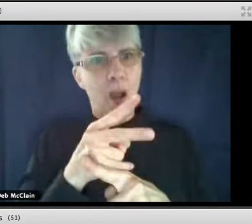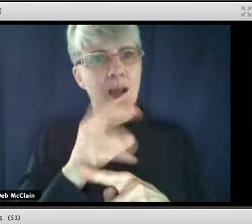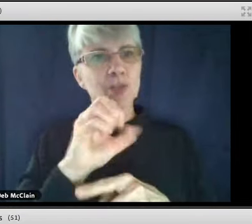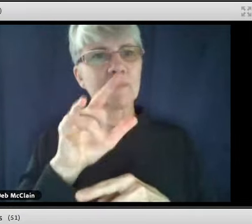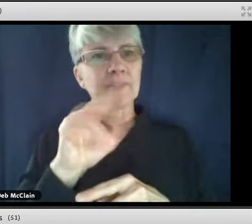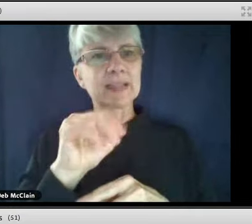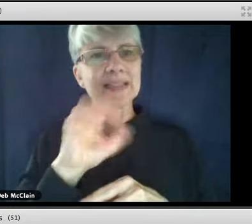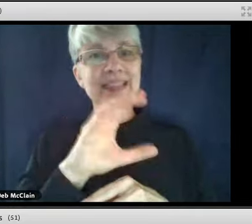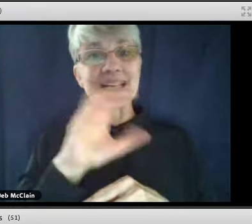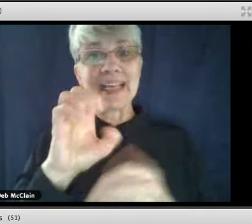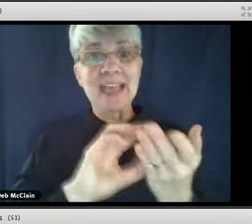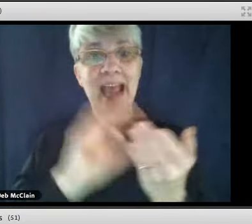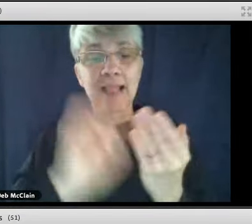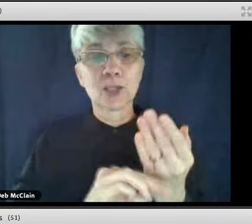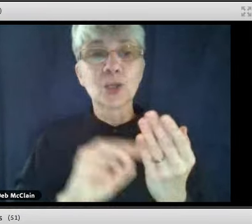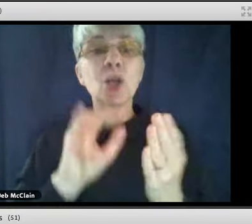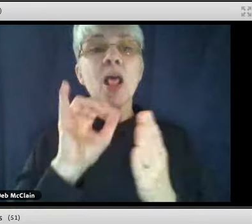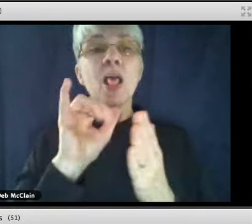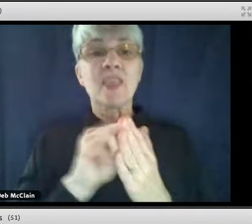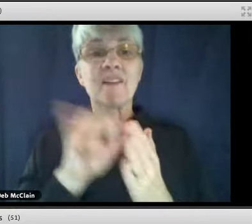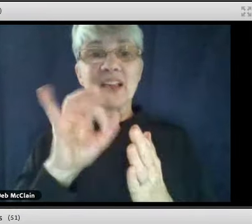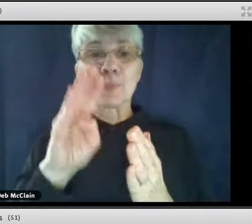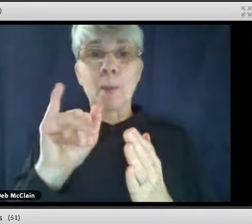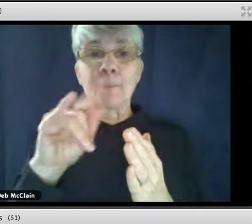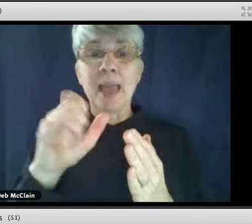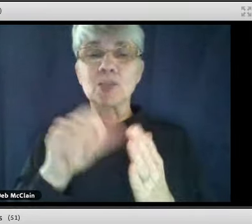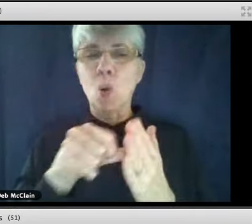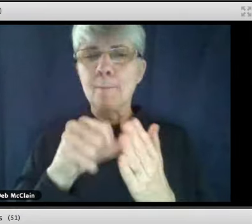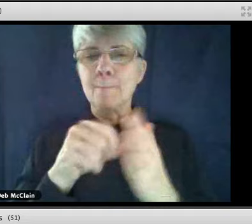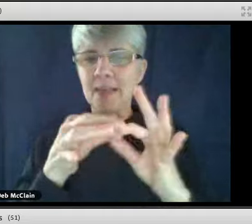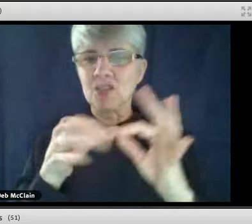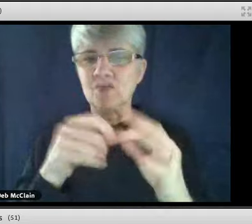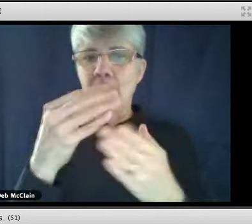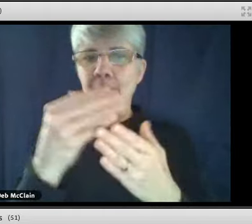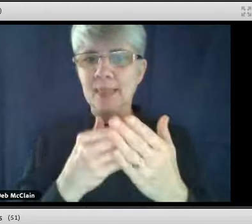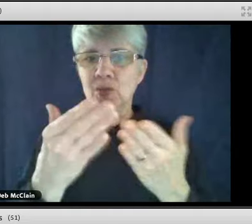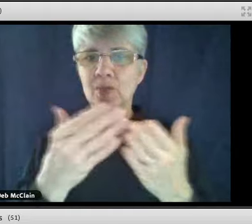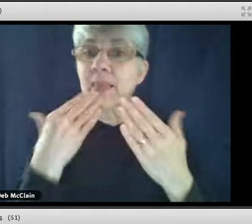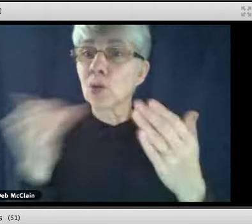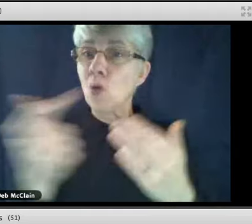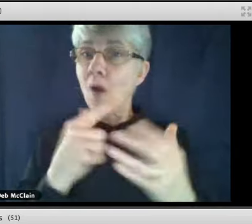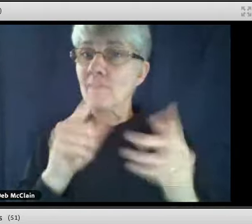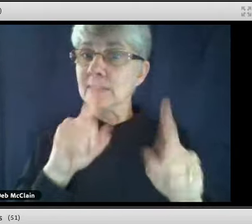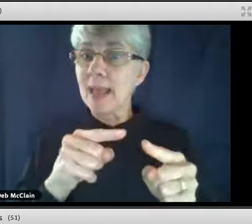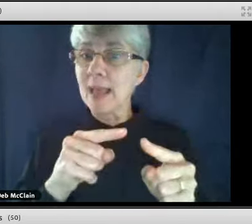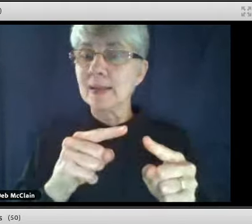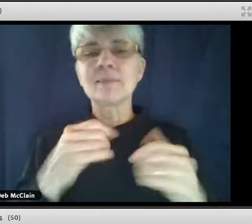CE calendar, the Swiftland Facebook page, or your message from the listserv. Thank you everyone for attending and have a